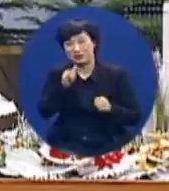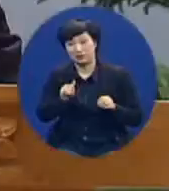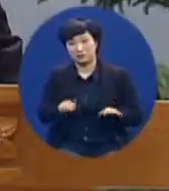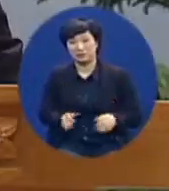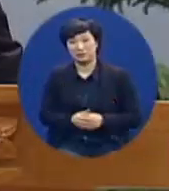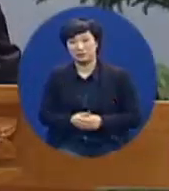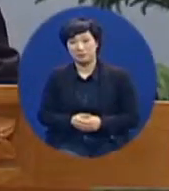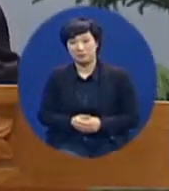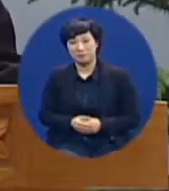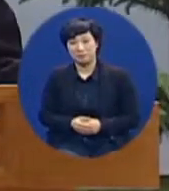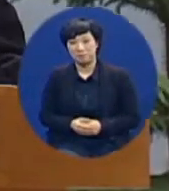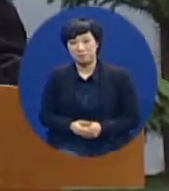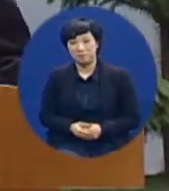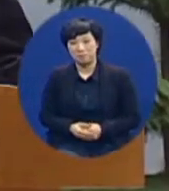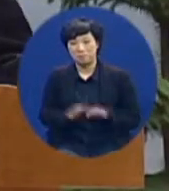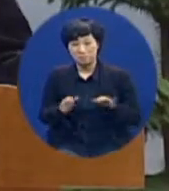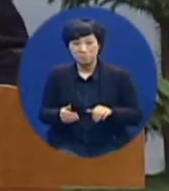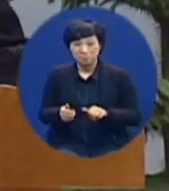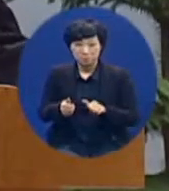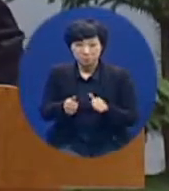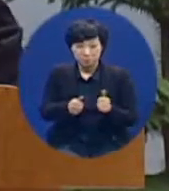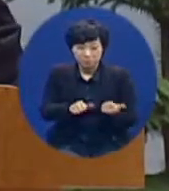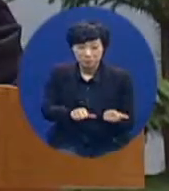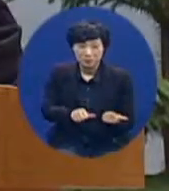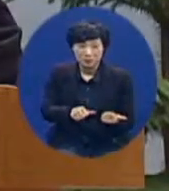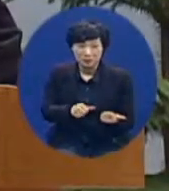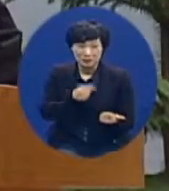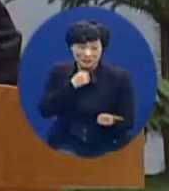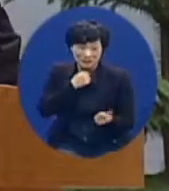But I haven't tried to die.